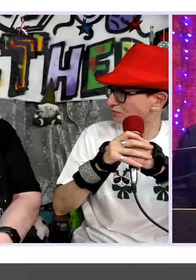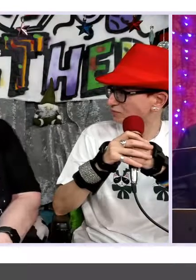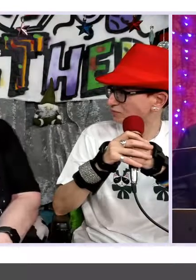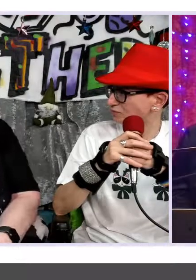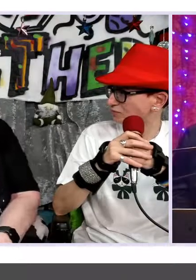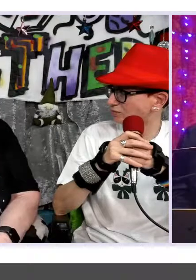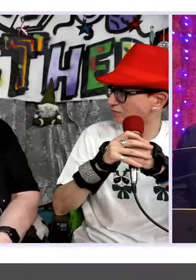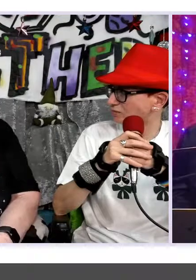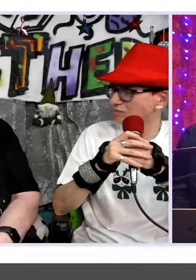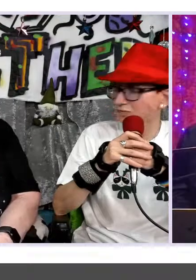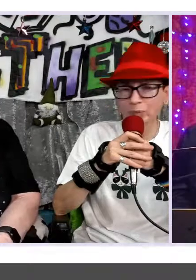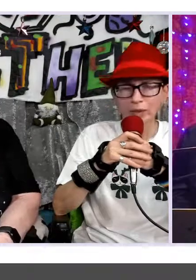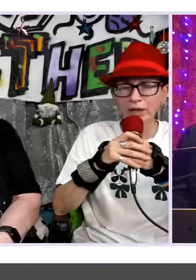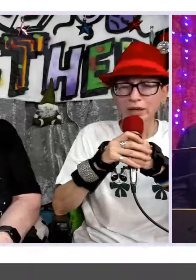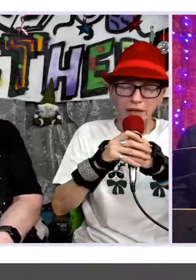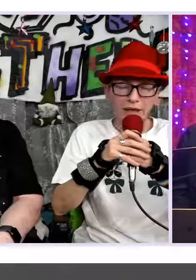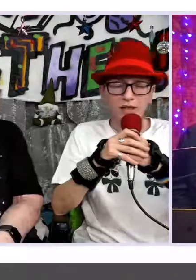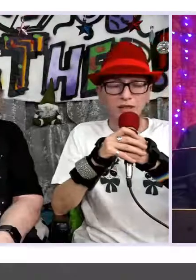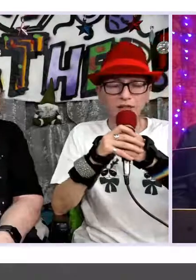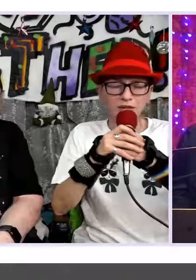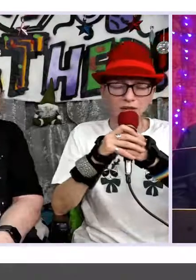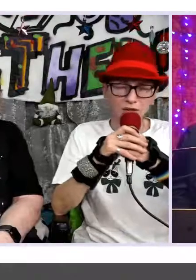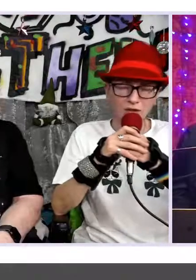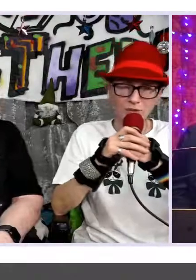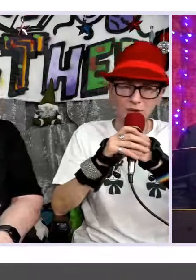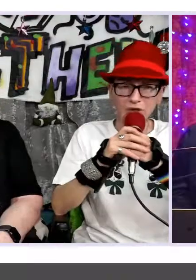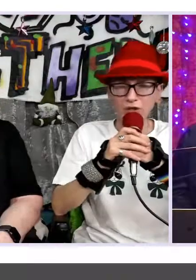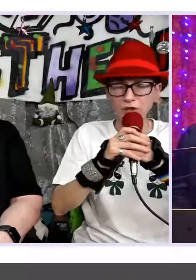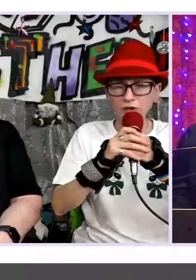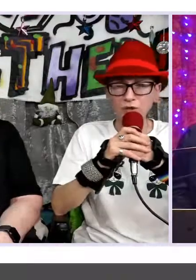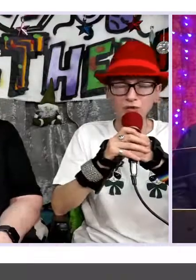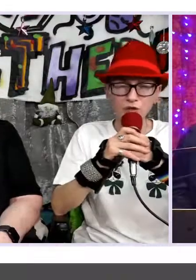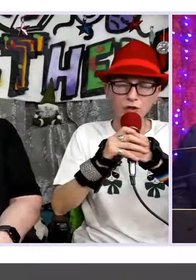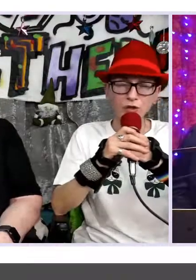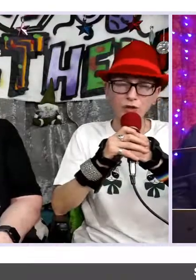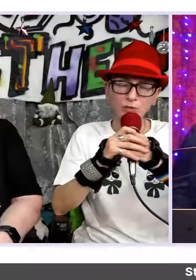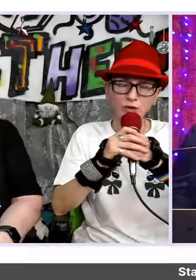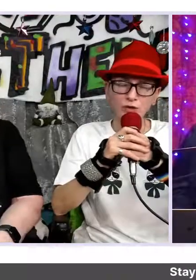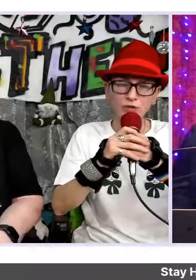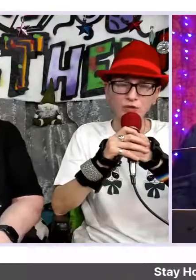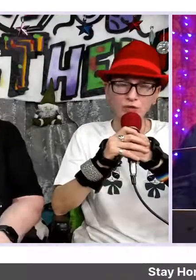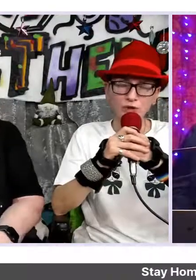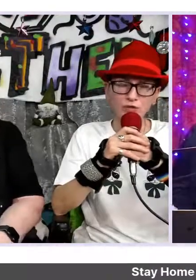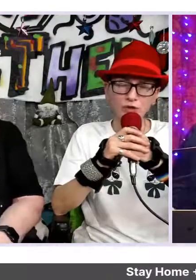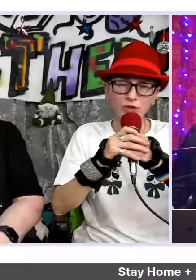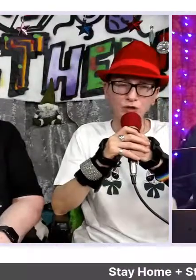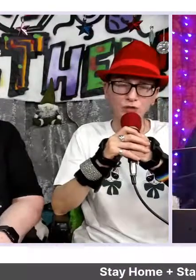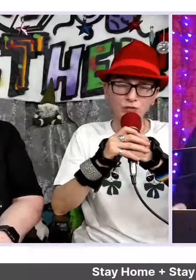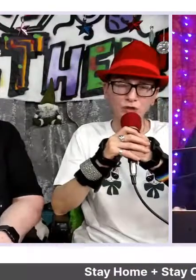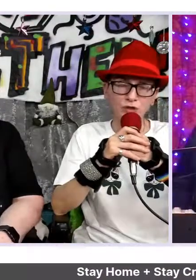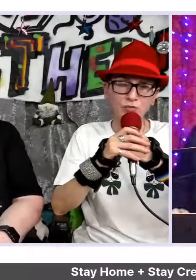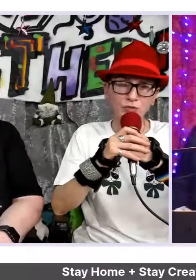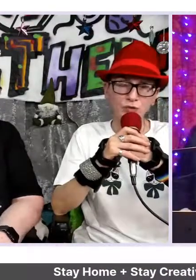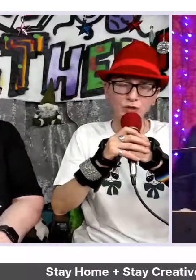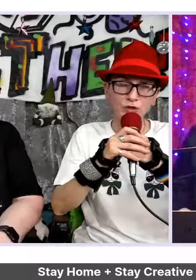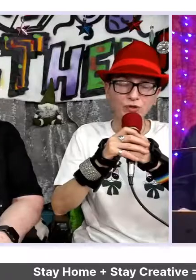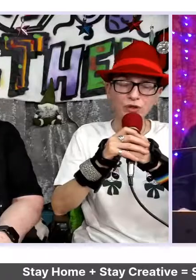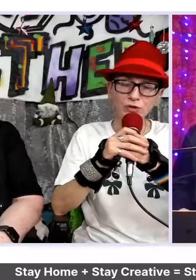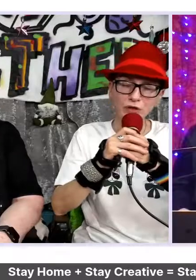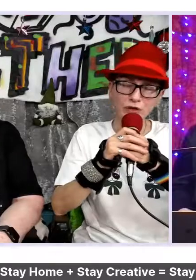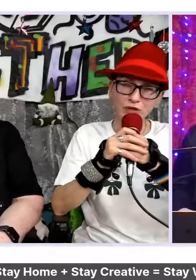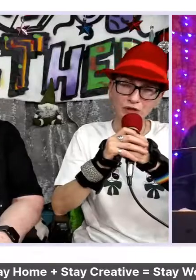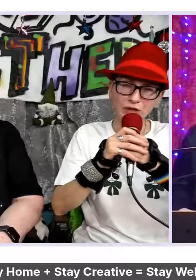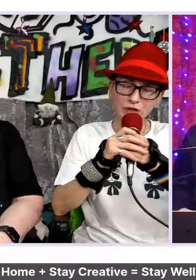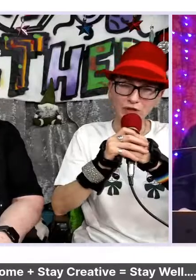explain what a Foley artist is, please? Yes, it's somebody who, if you look at the pictures of the old-fashioned radio broadcast,